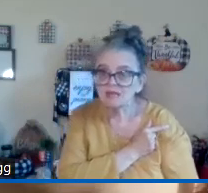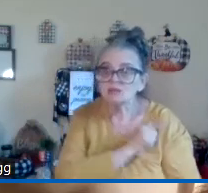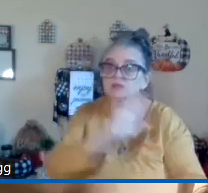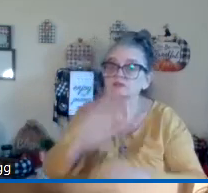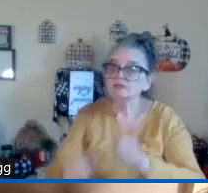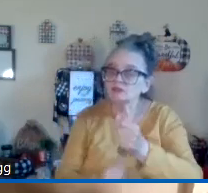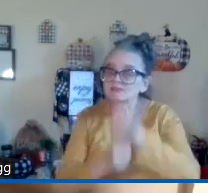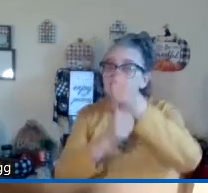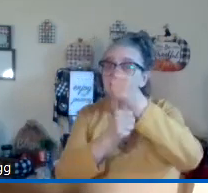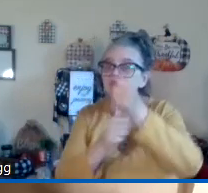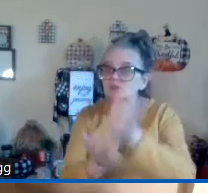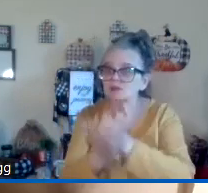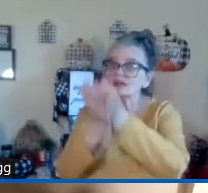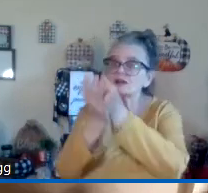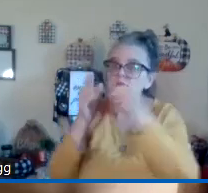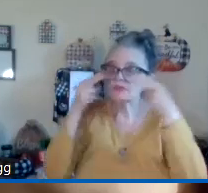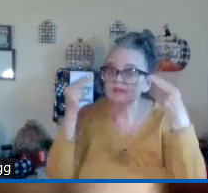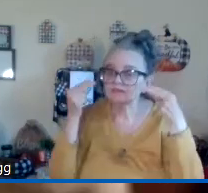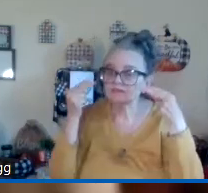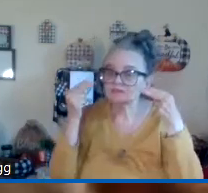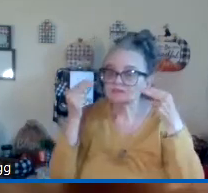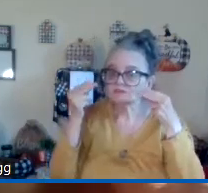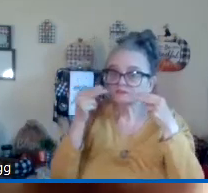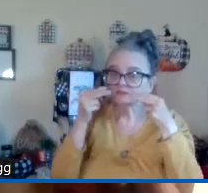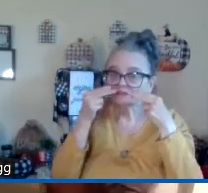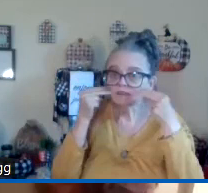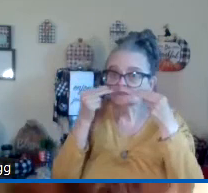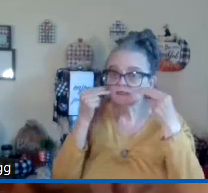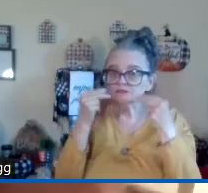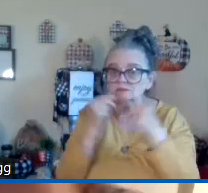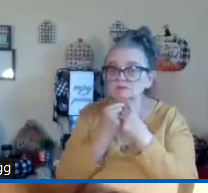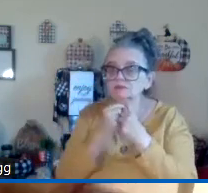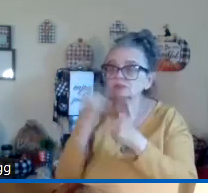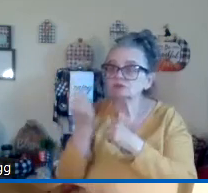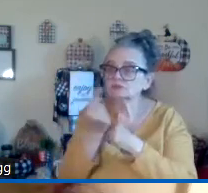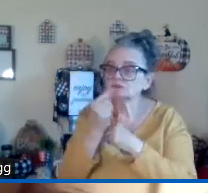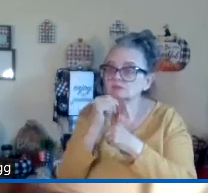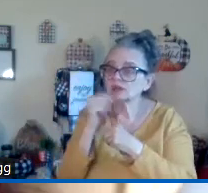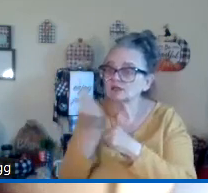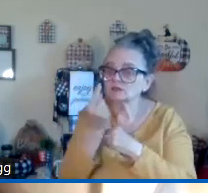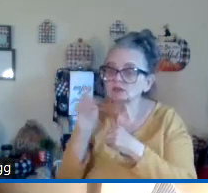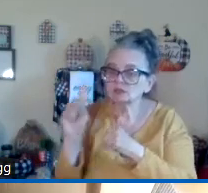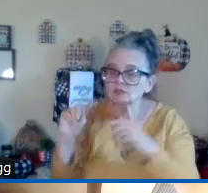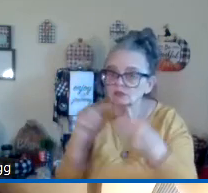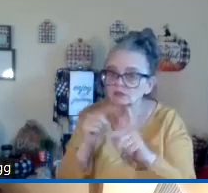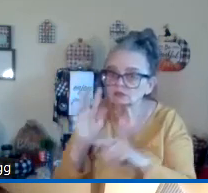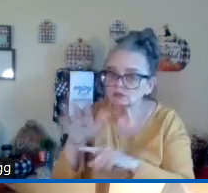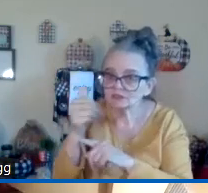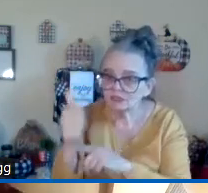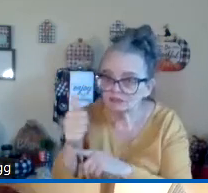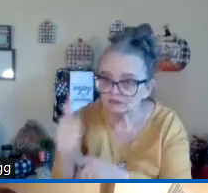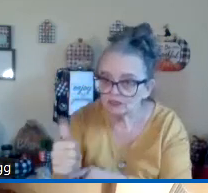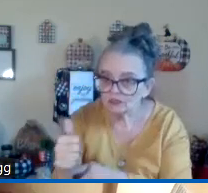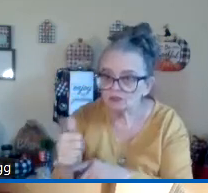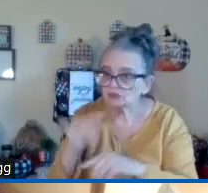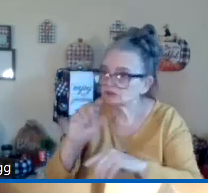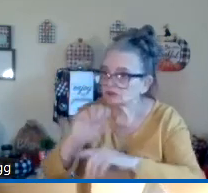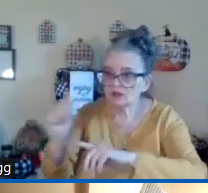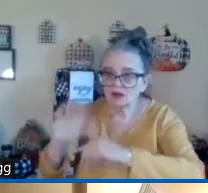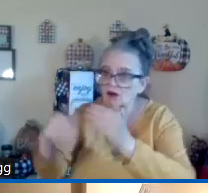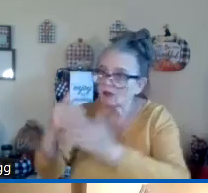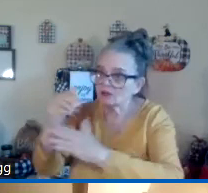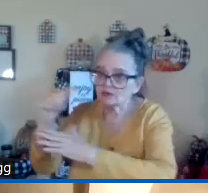starts all the trouble. If you've ever been in a church and you see people talking,